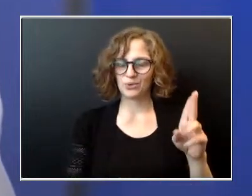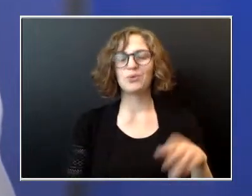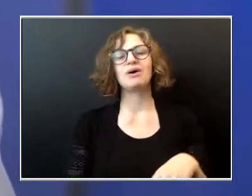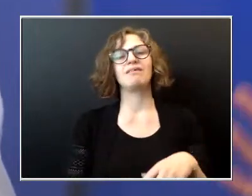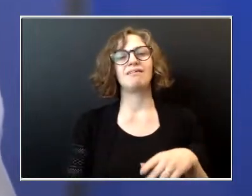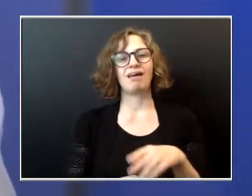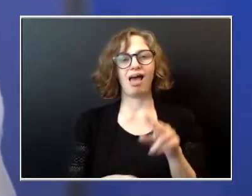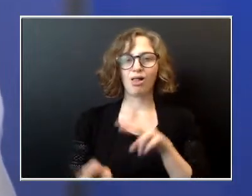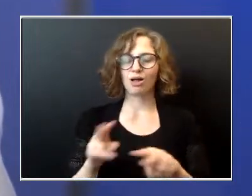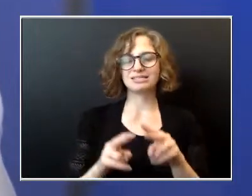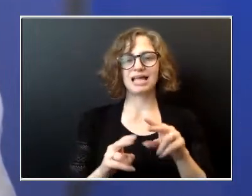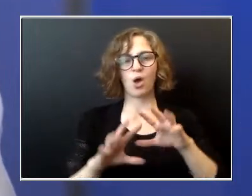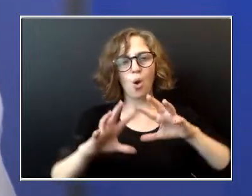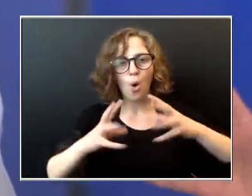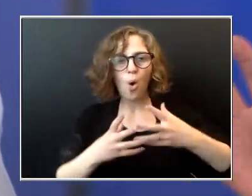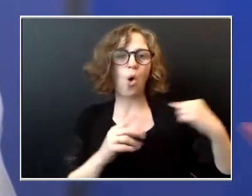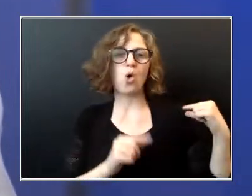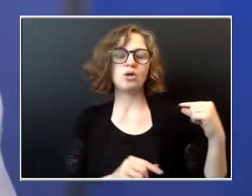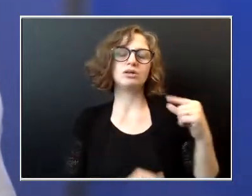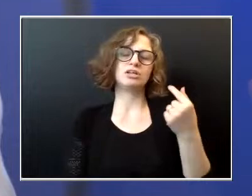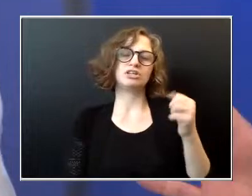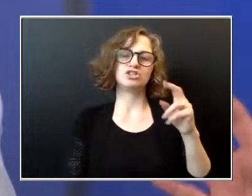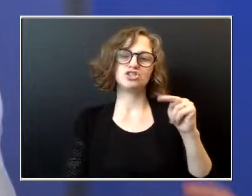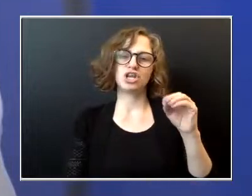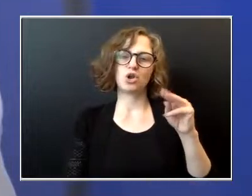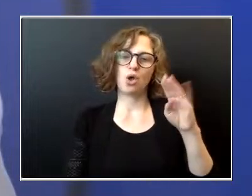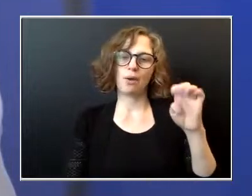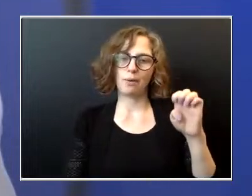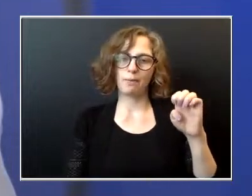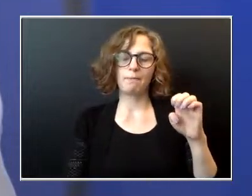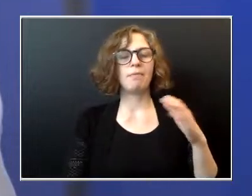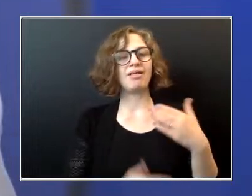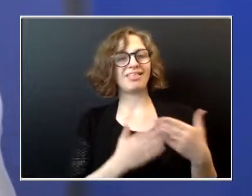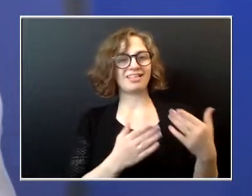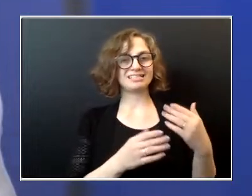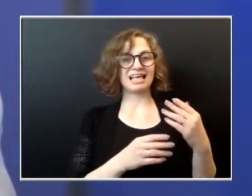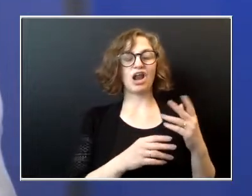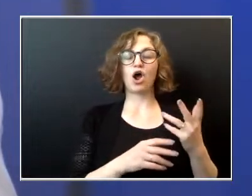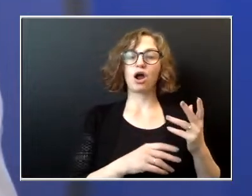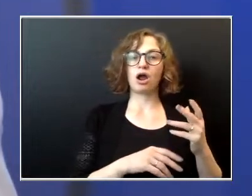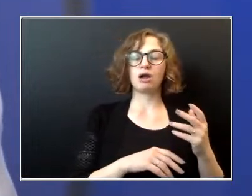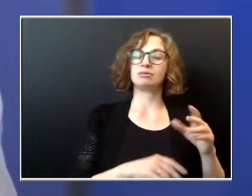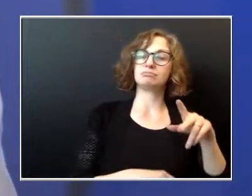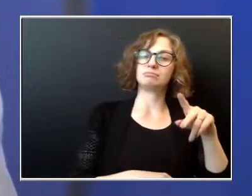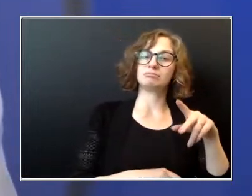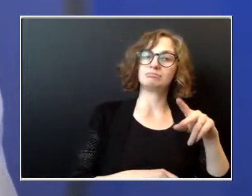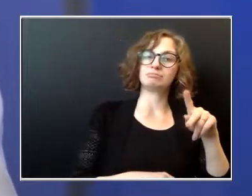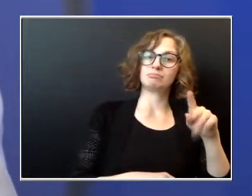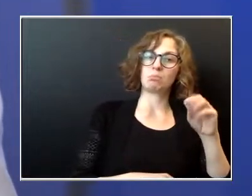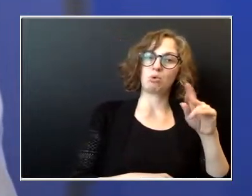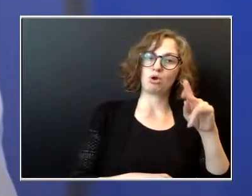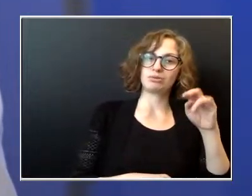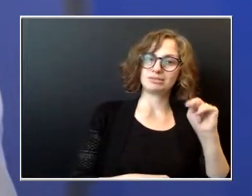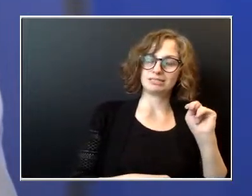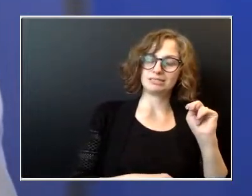both the genes that are actually protein coding and the non-protein coding. It's a research basis, so it is available.